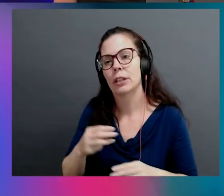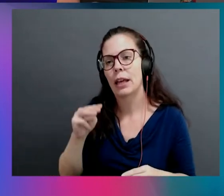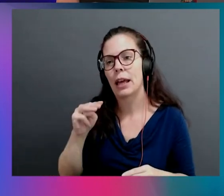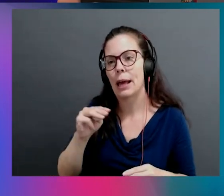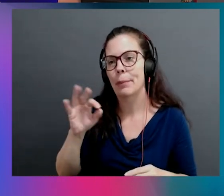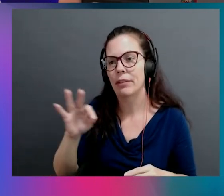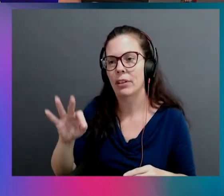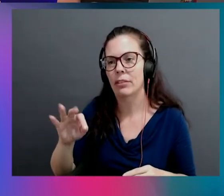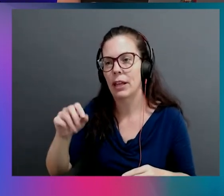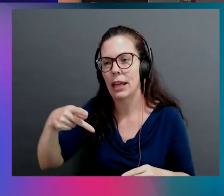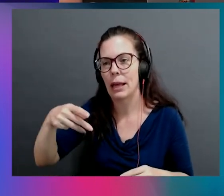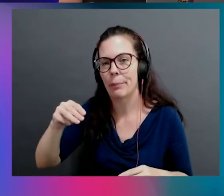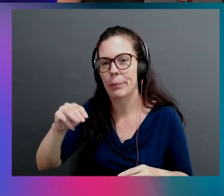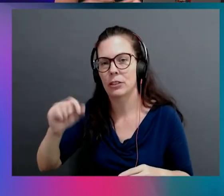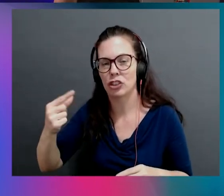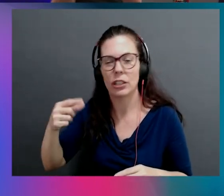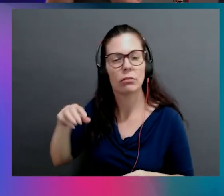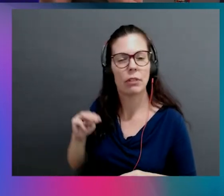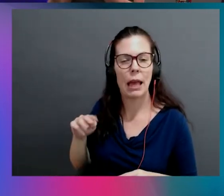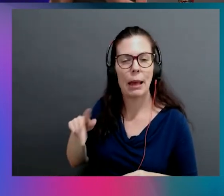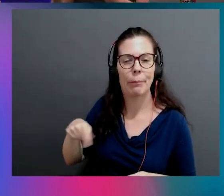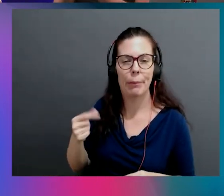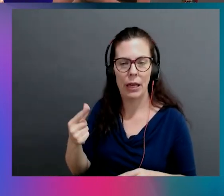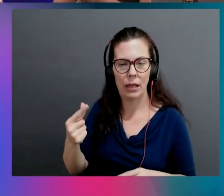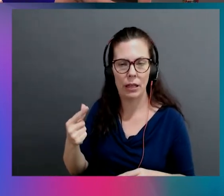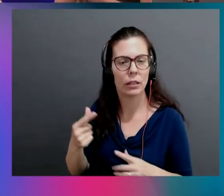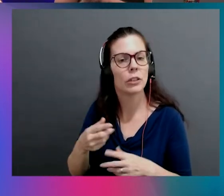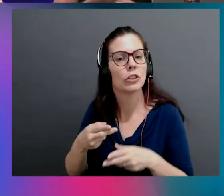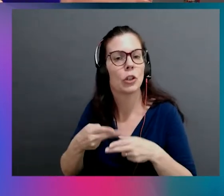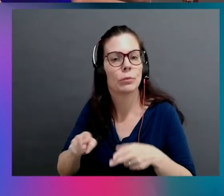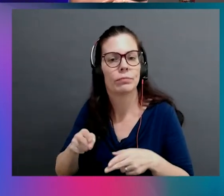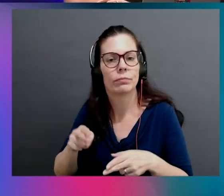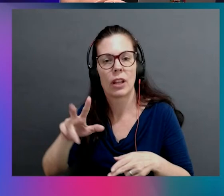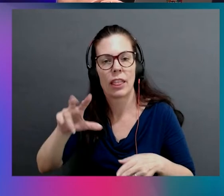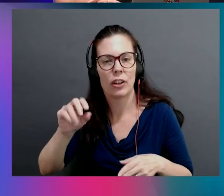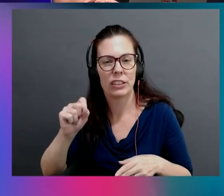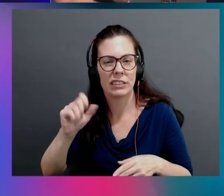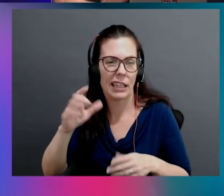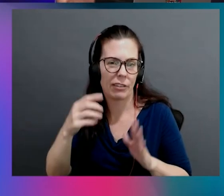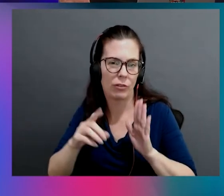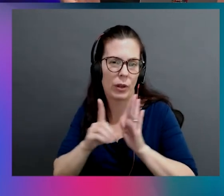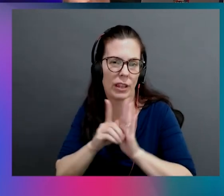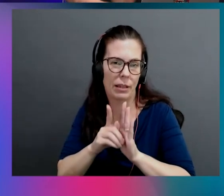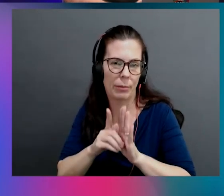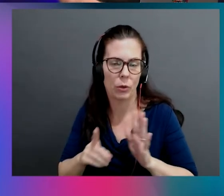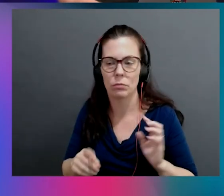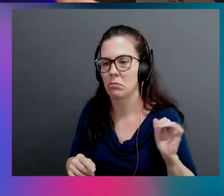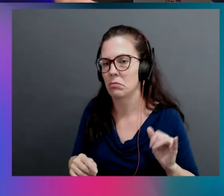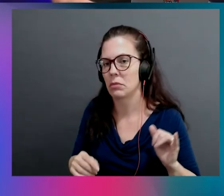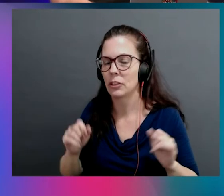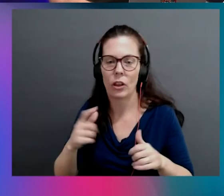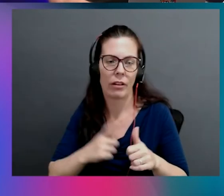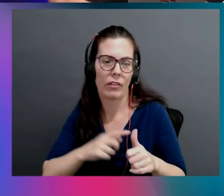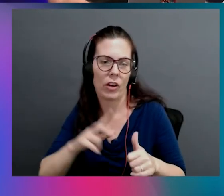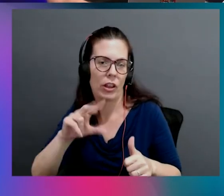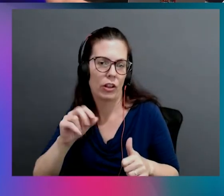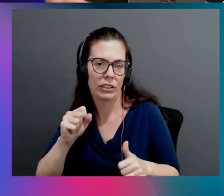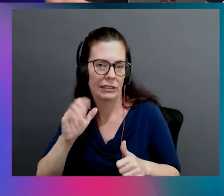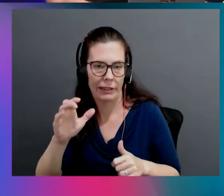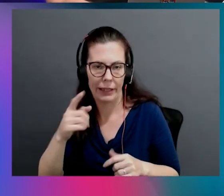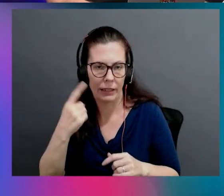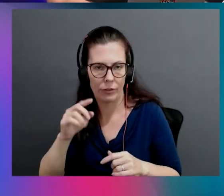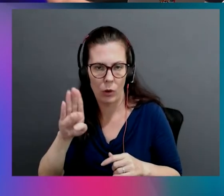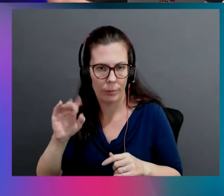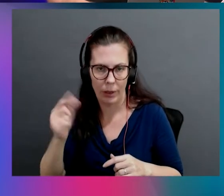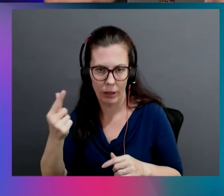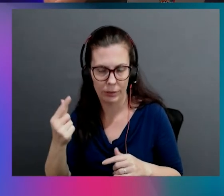FFmpeg, or MPEG, to shorten it to 30 seconds for this demo. Okay. So it's only going to be the first 30 seconds of the blog. And